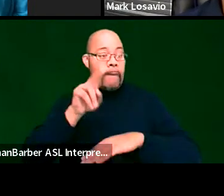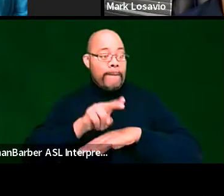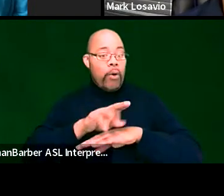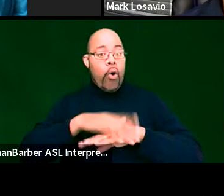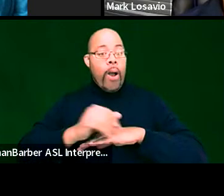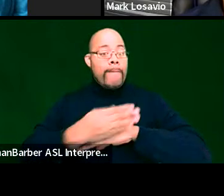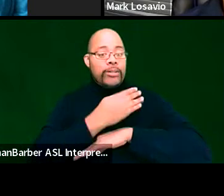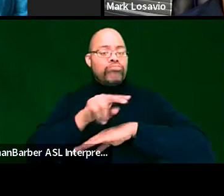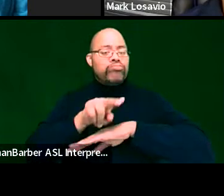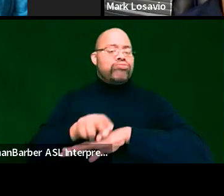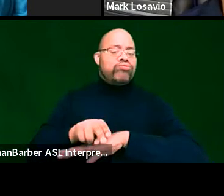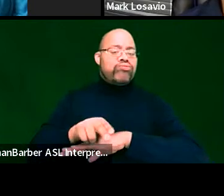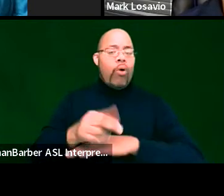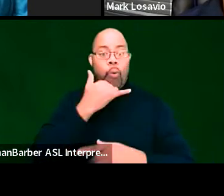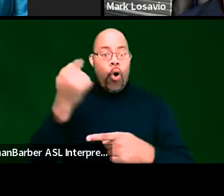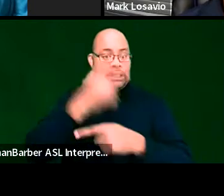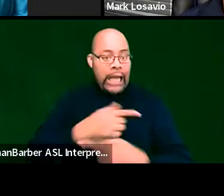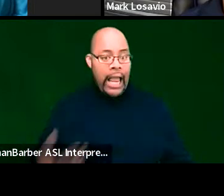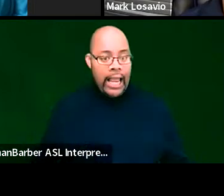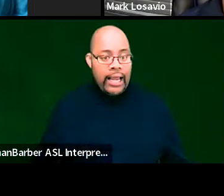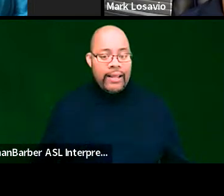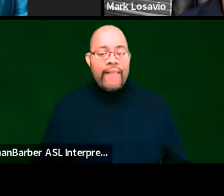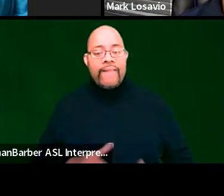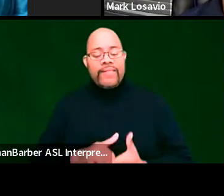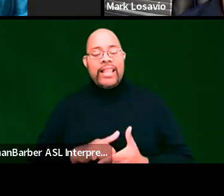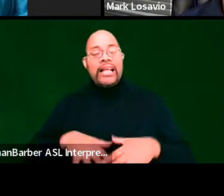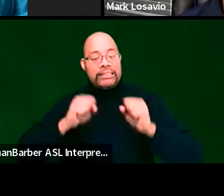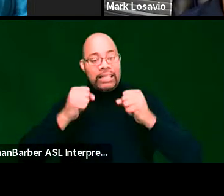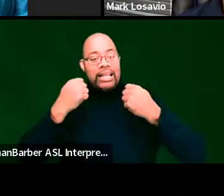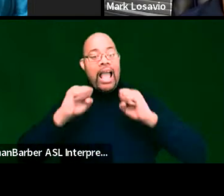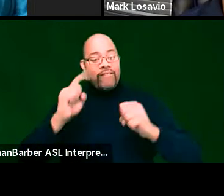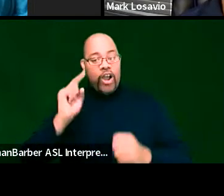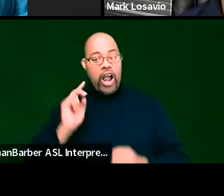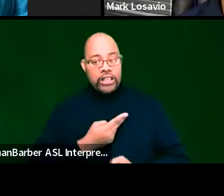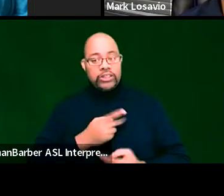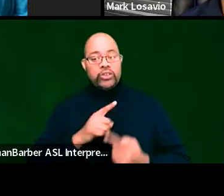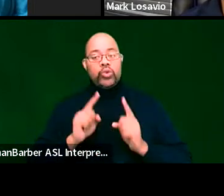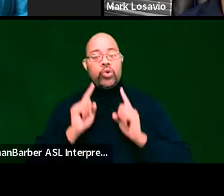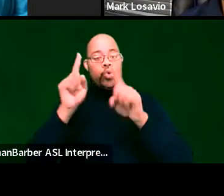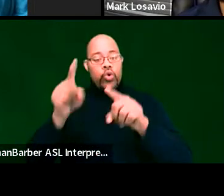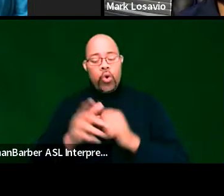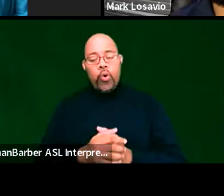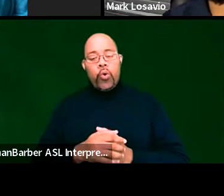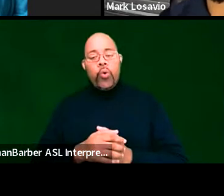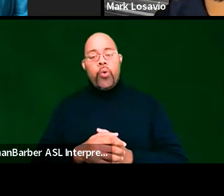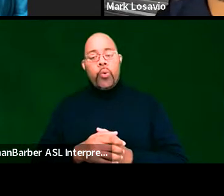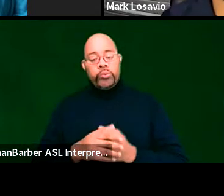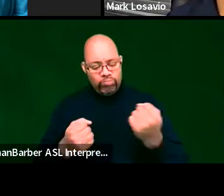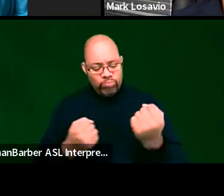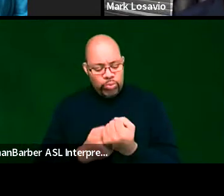day? That takes a concerted effort by us to go out and both